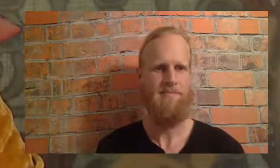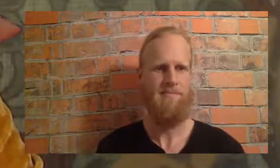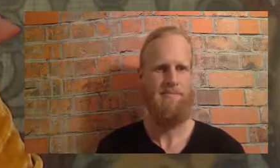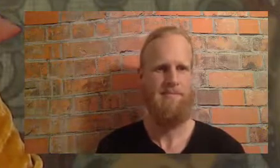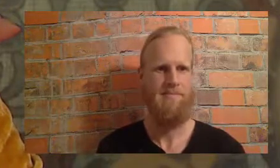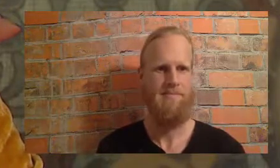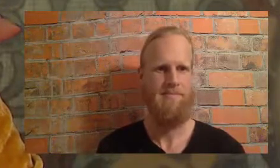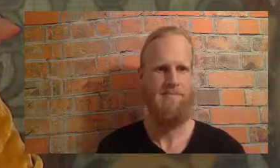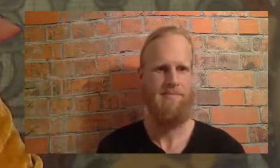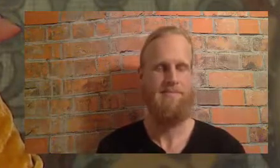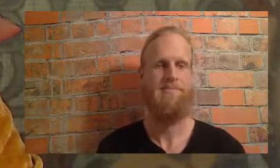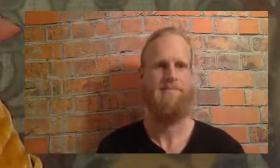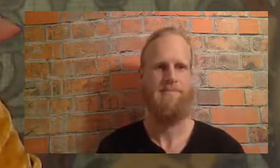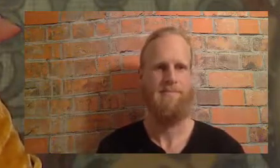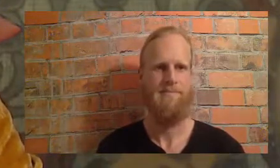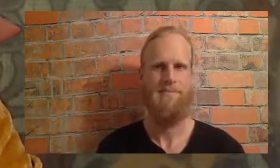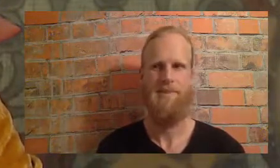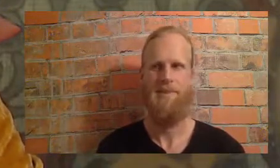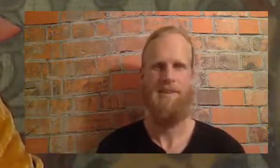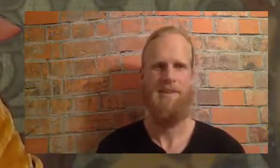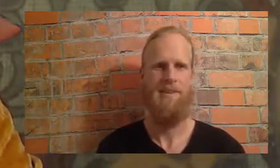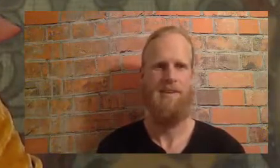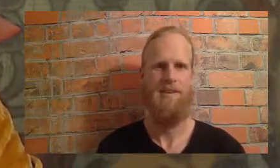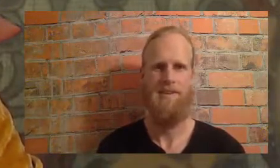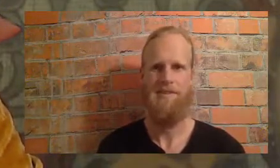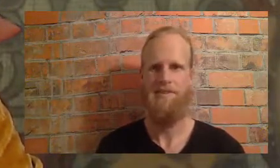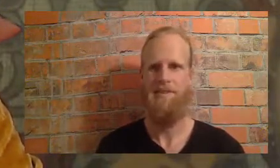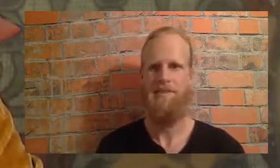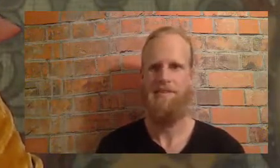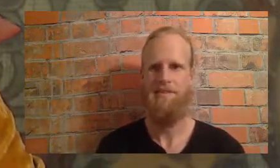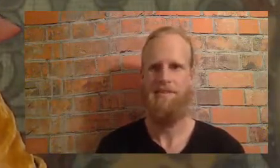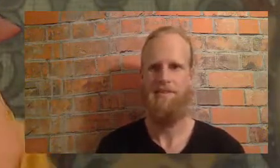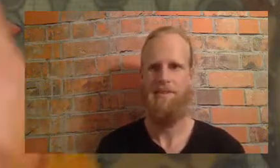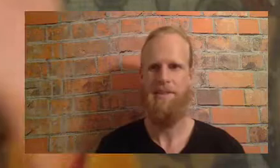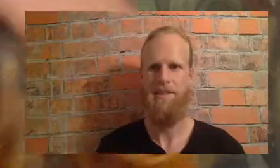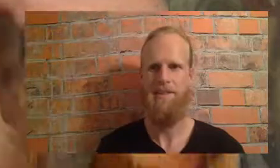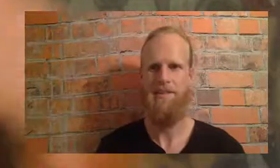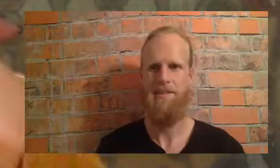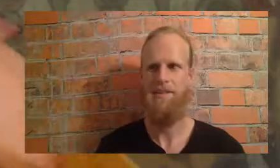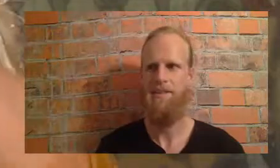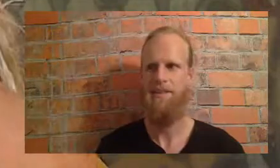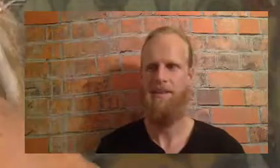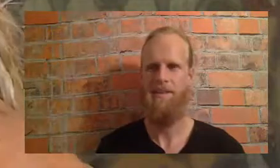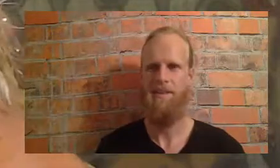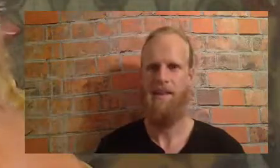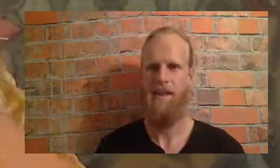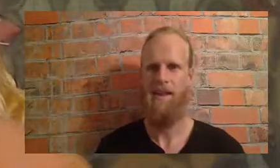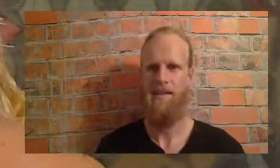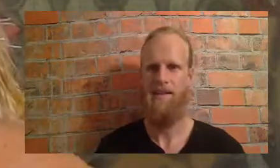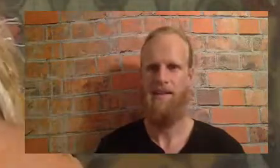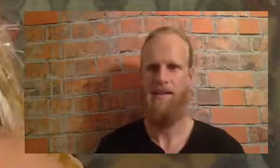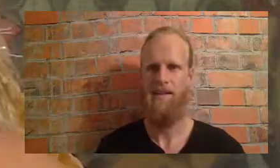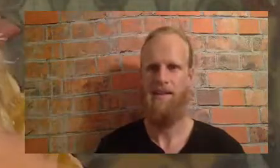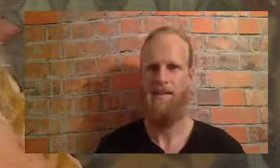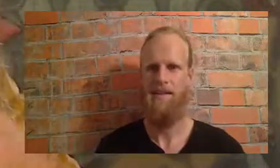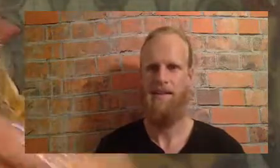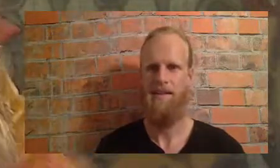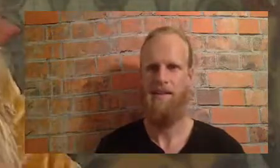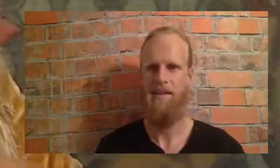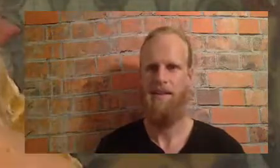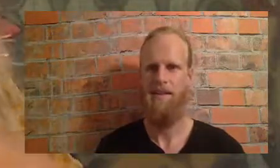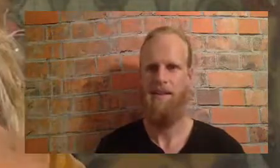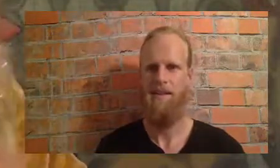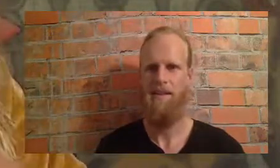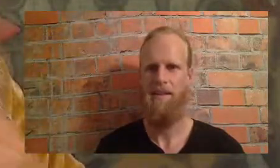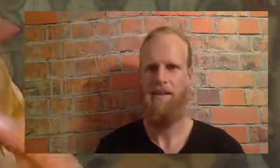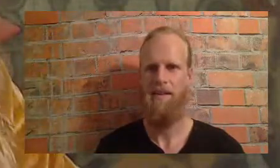right, I think we're ready to begin. We're going to start with a little pre-tap, meaning we're just going to jump right into the tapping. Then we're going to pause.